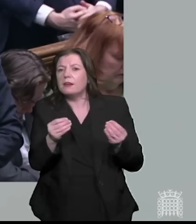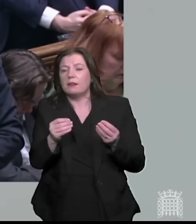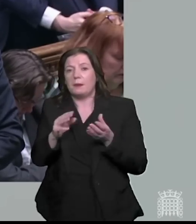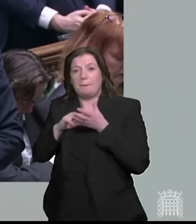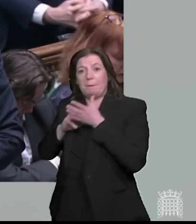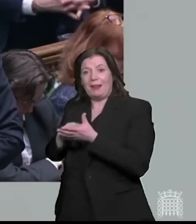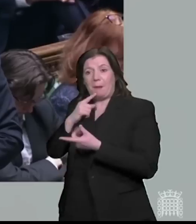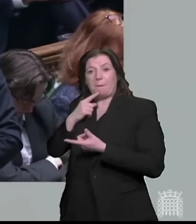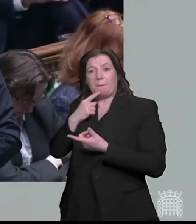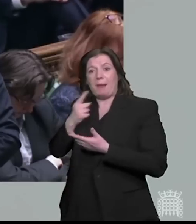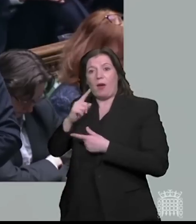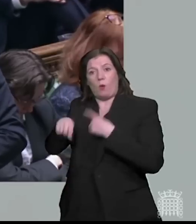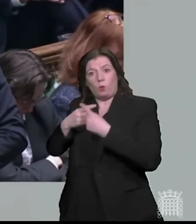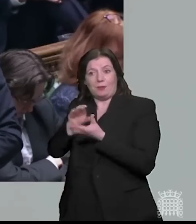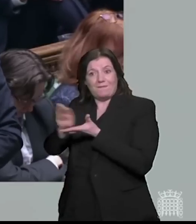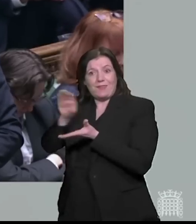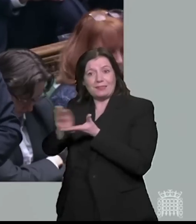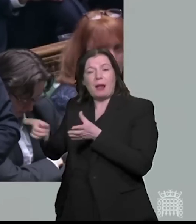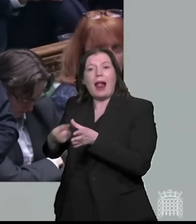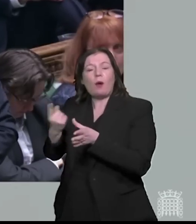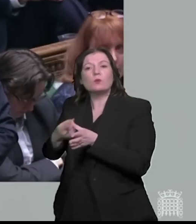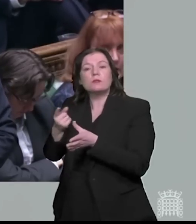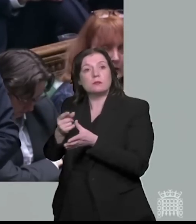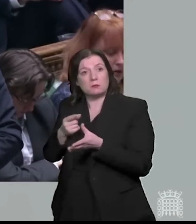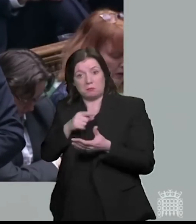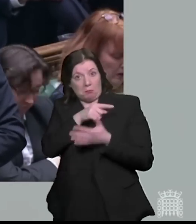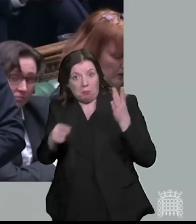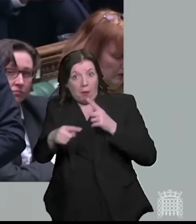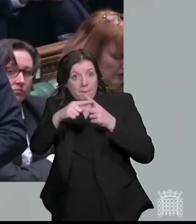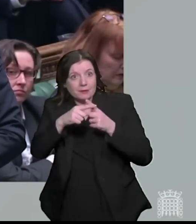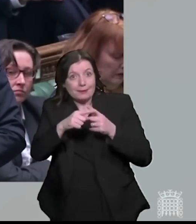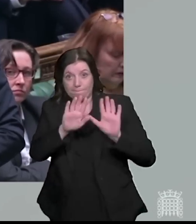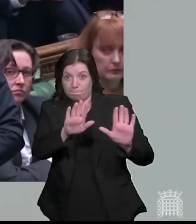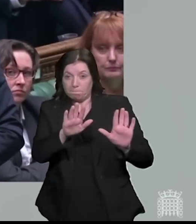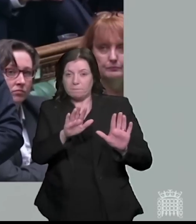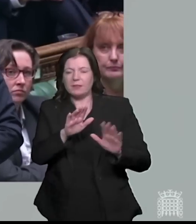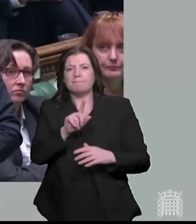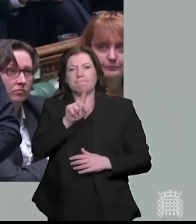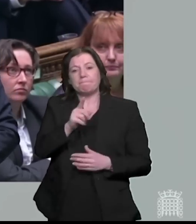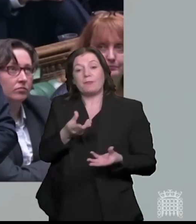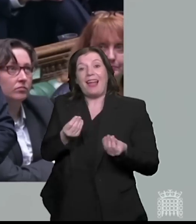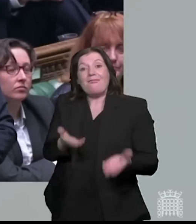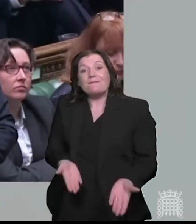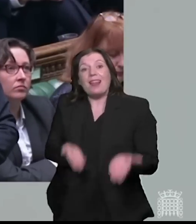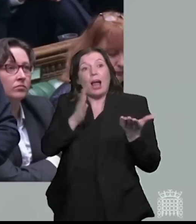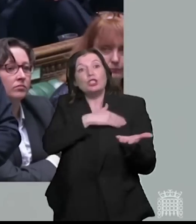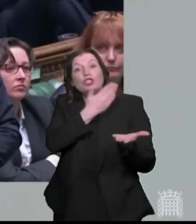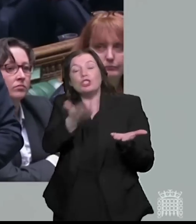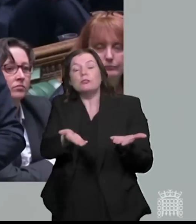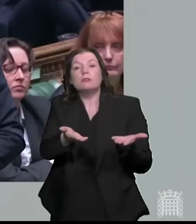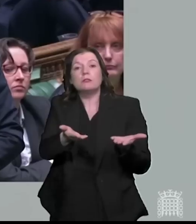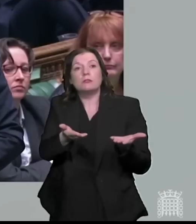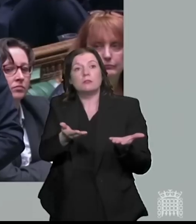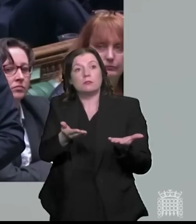year permanent annual investment allowance. I welcome those things. The problem is with inflation the way we've had it, and